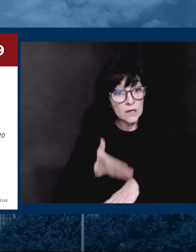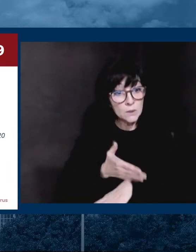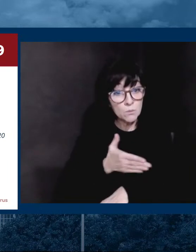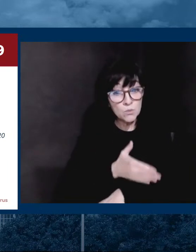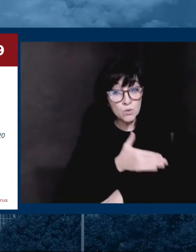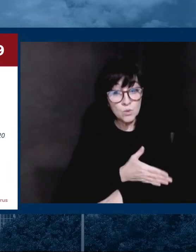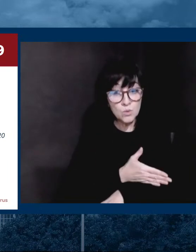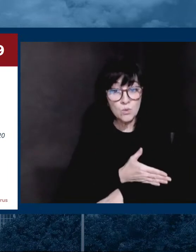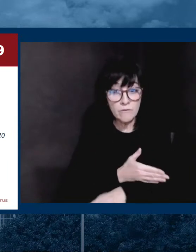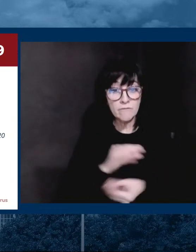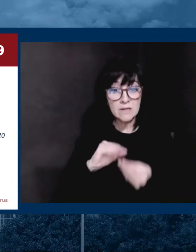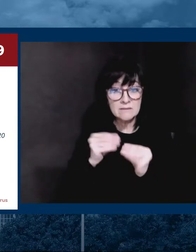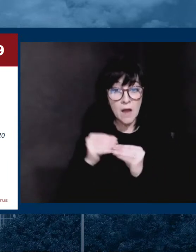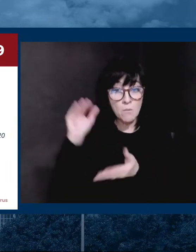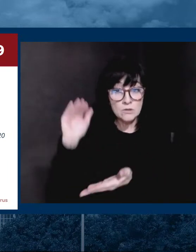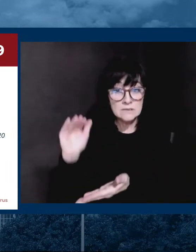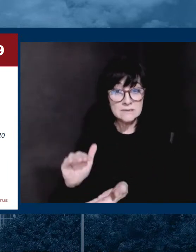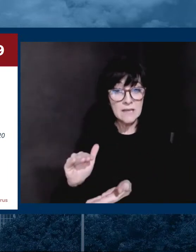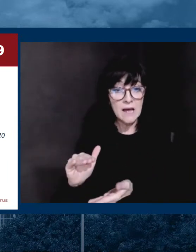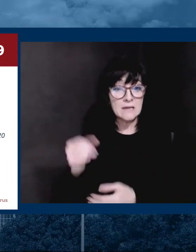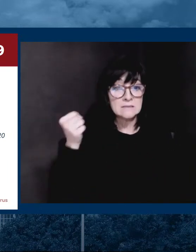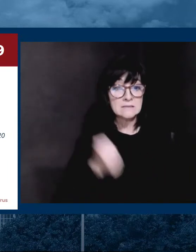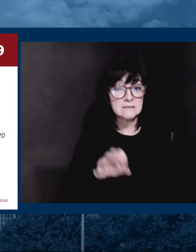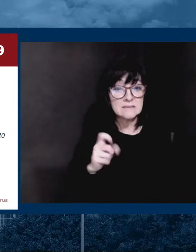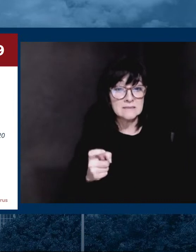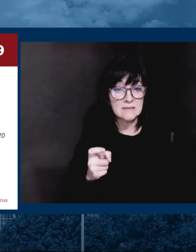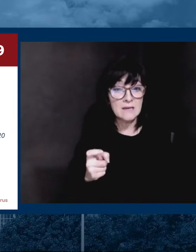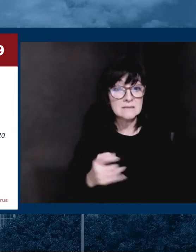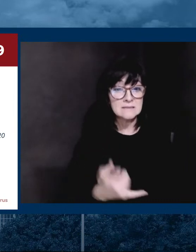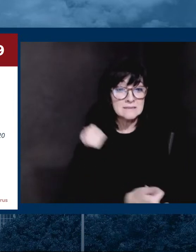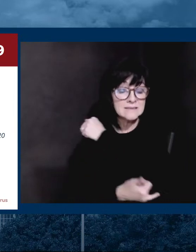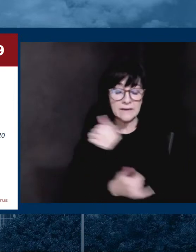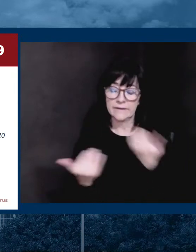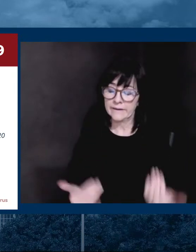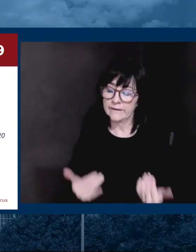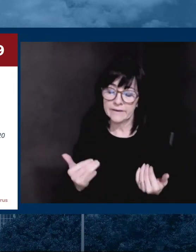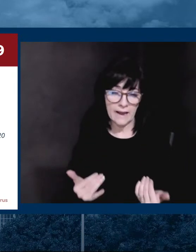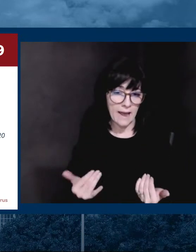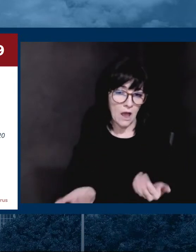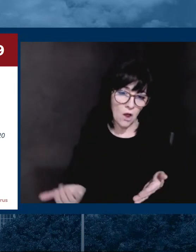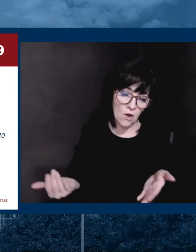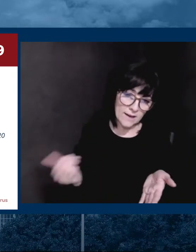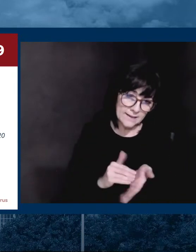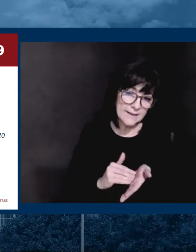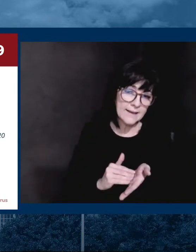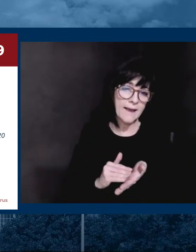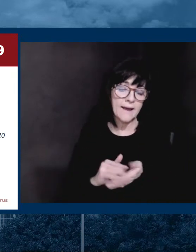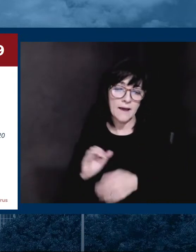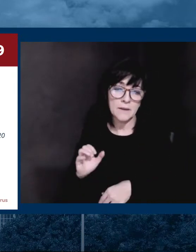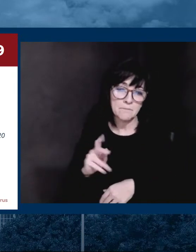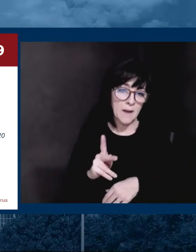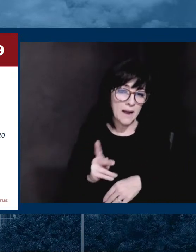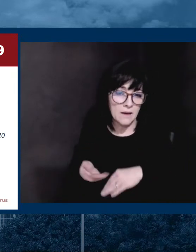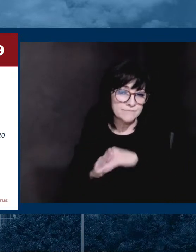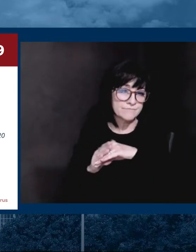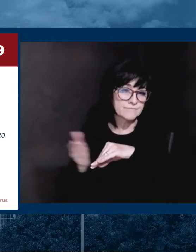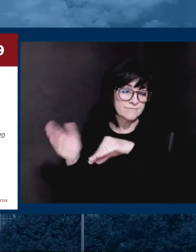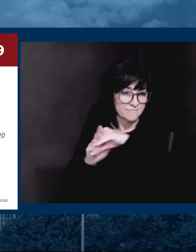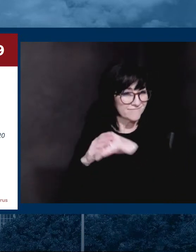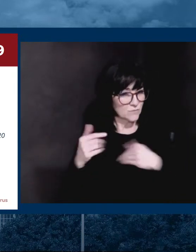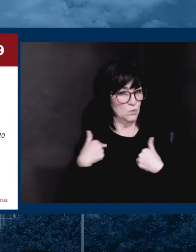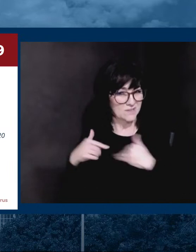seen some trouble spots in Sussex County, so we'd ask our neighbors there in the lower part of our state to be cognizant